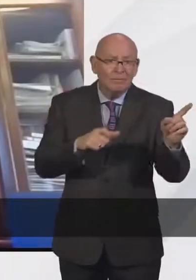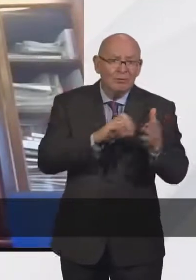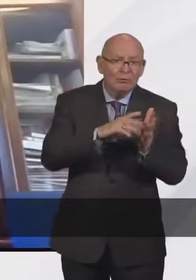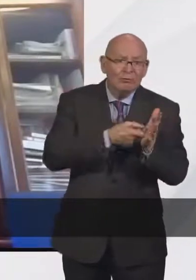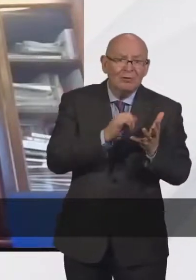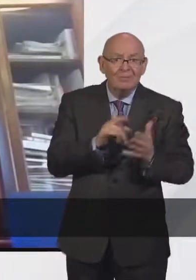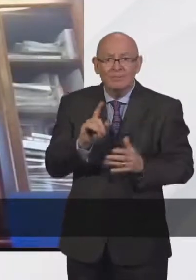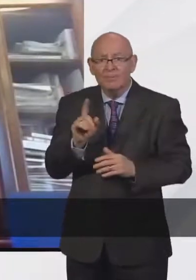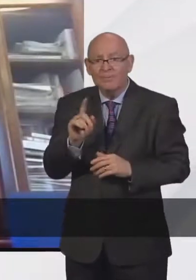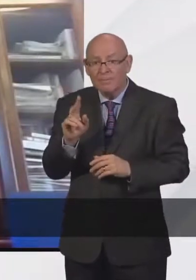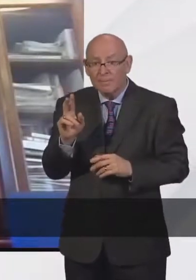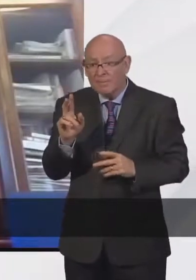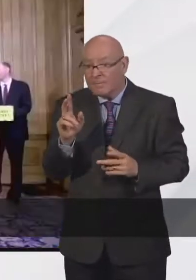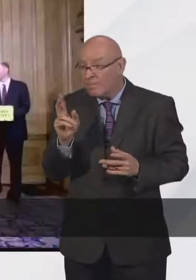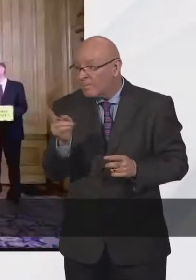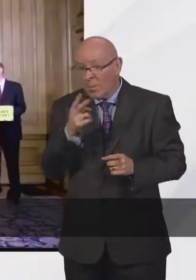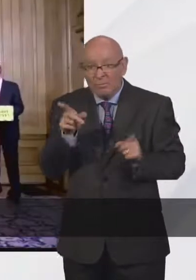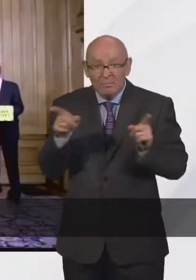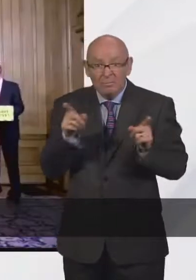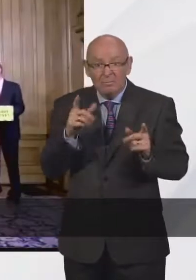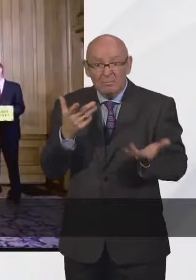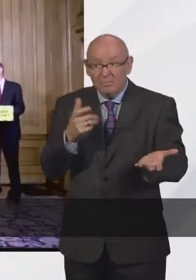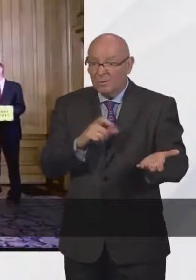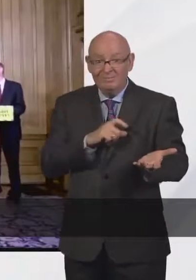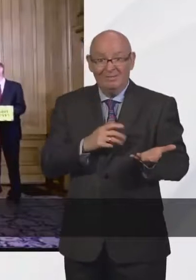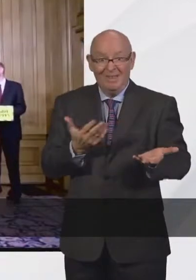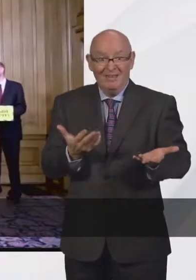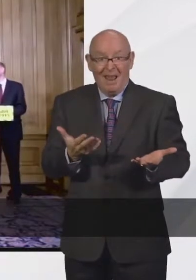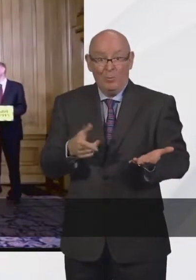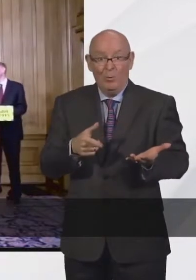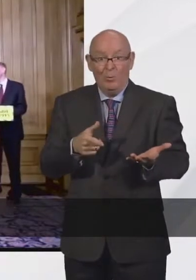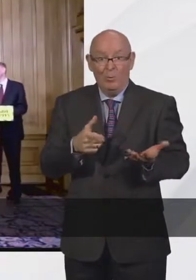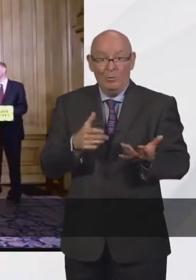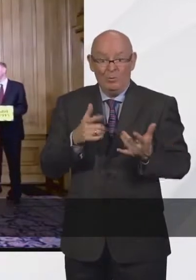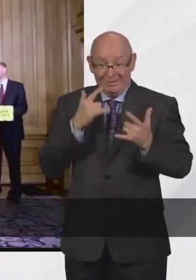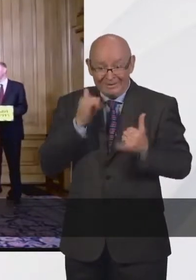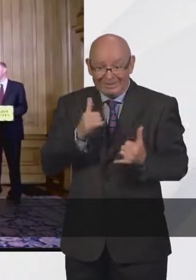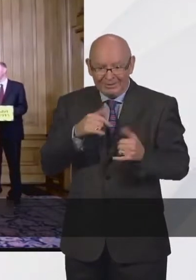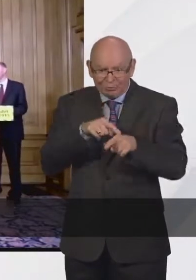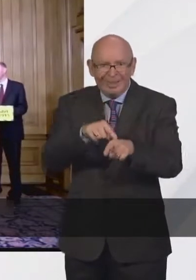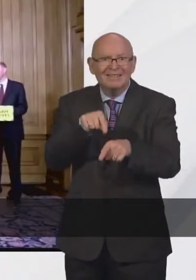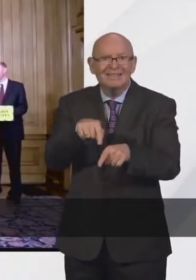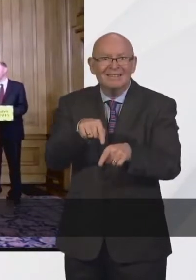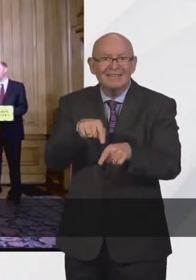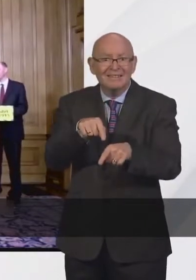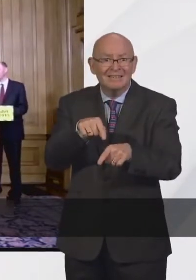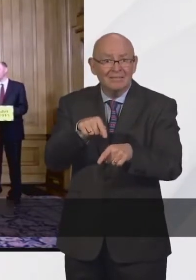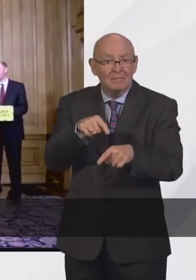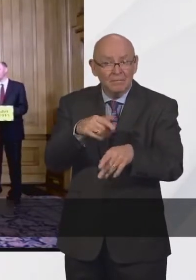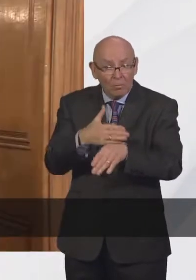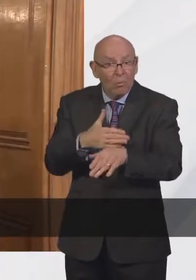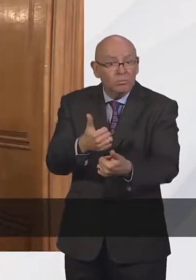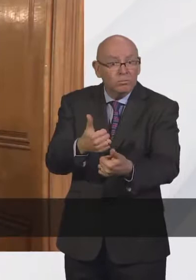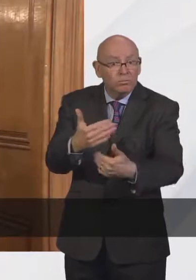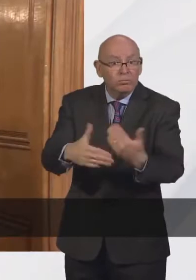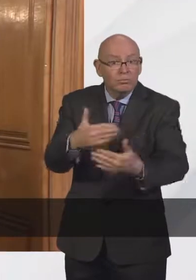localised outbreaks? Well, Hugo, very briefly, as you know, the current advice is still that people should avoid non-essential travel,